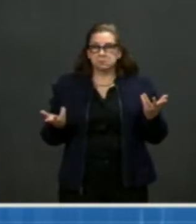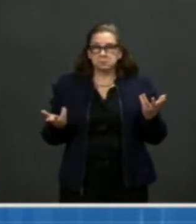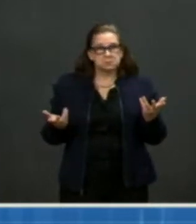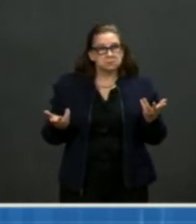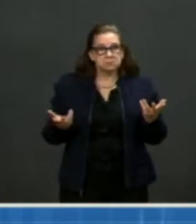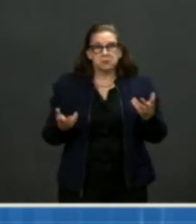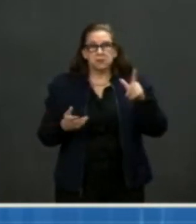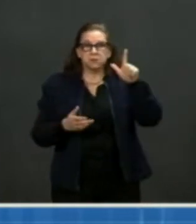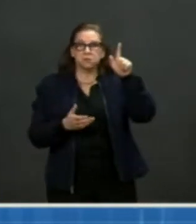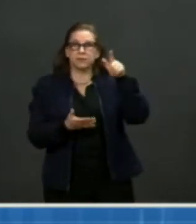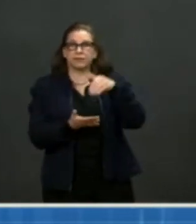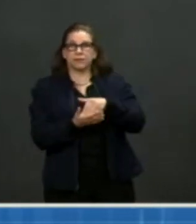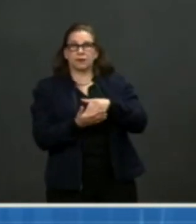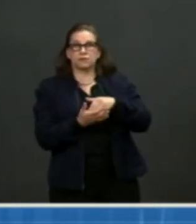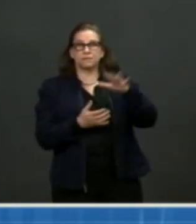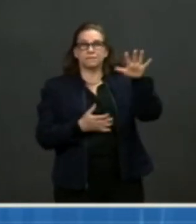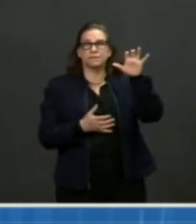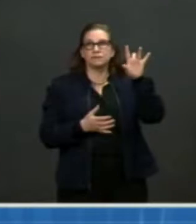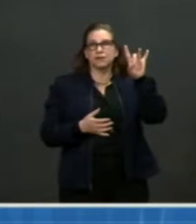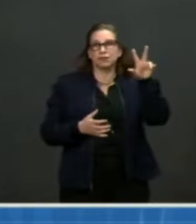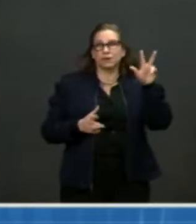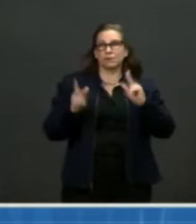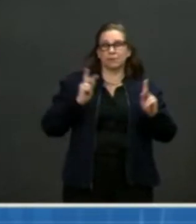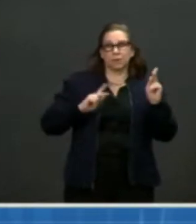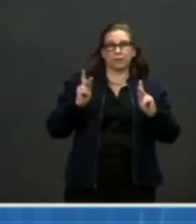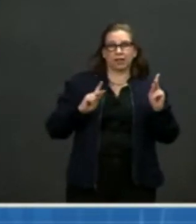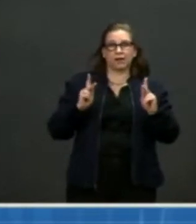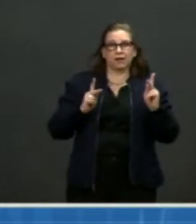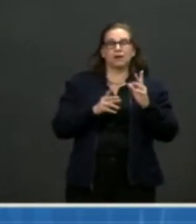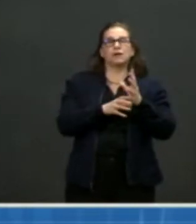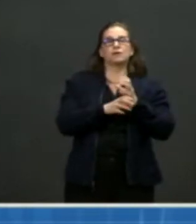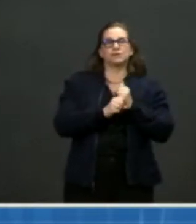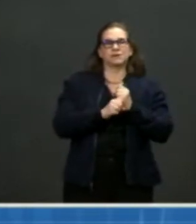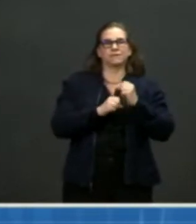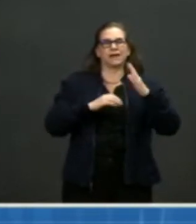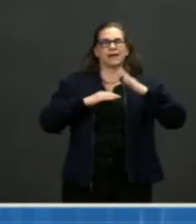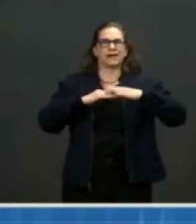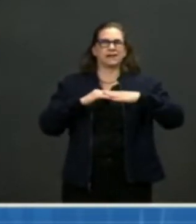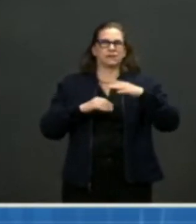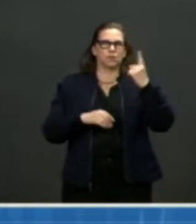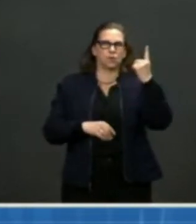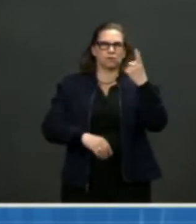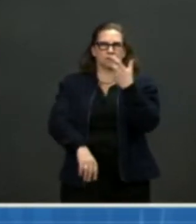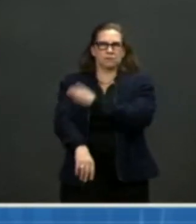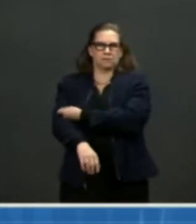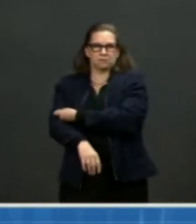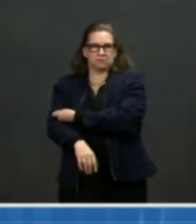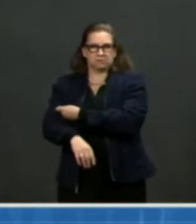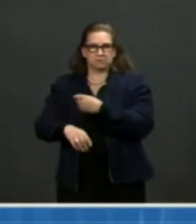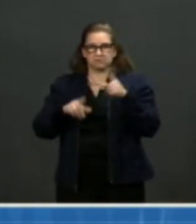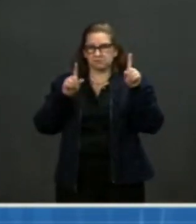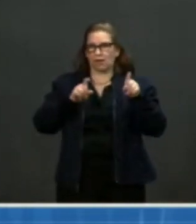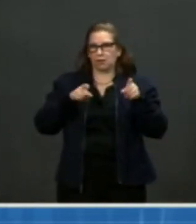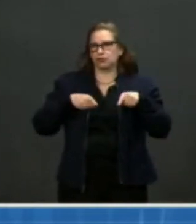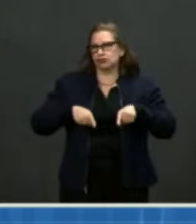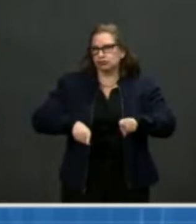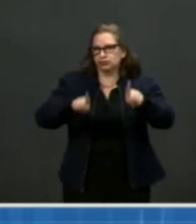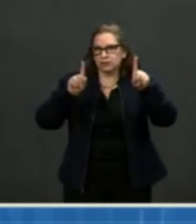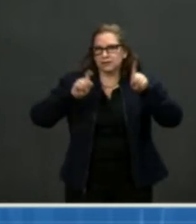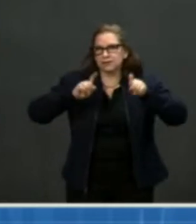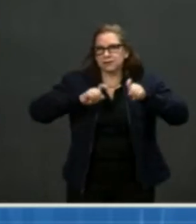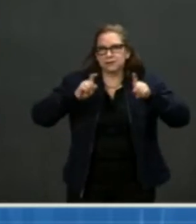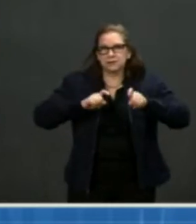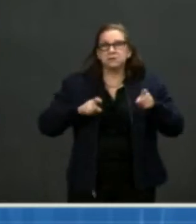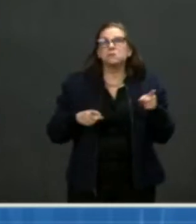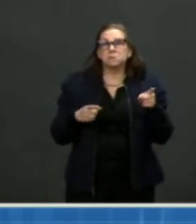21,583 participants who received at least 1 dose. An in-depth search of the database for